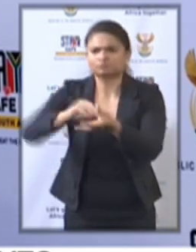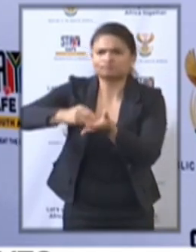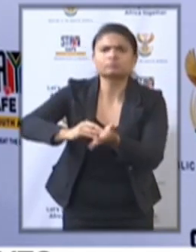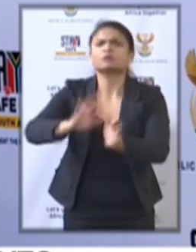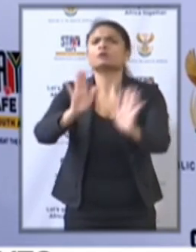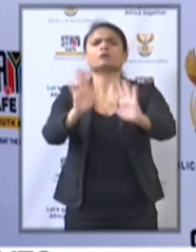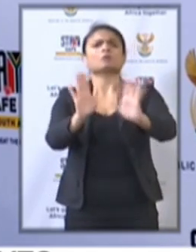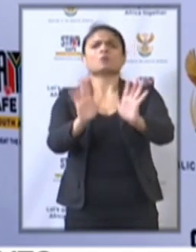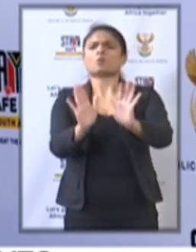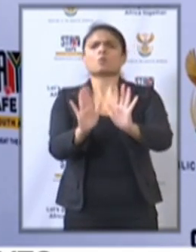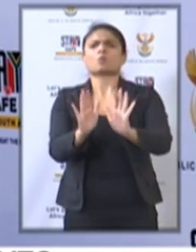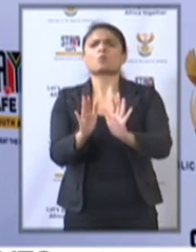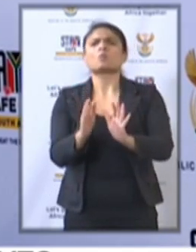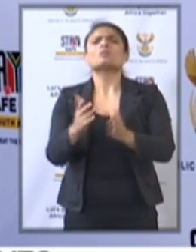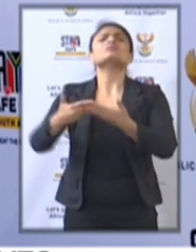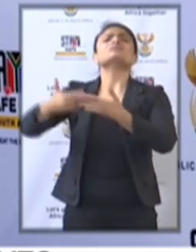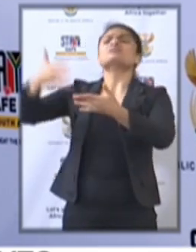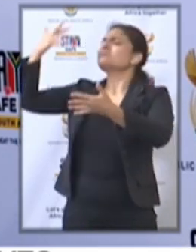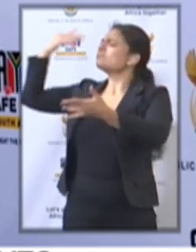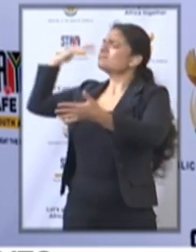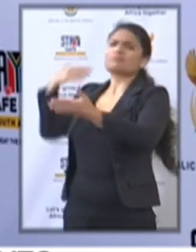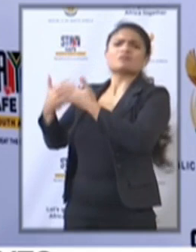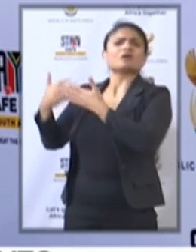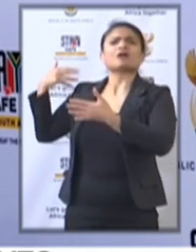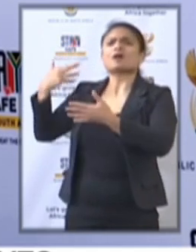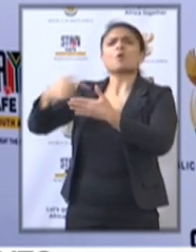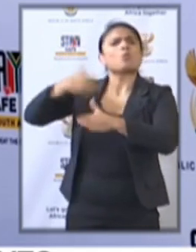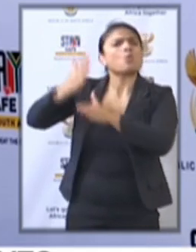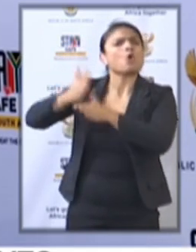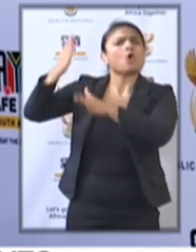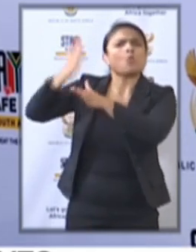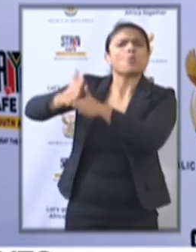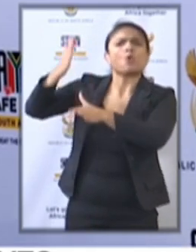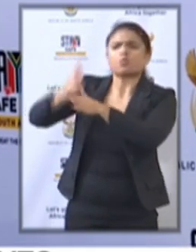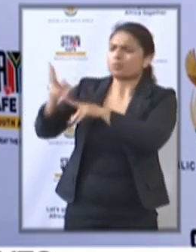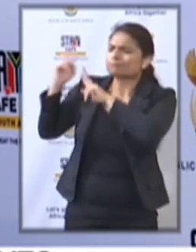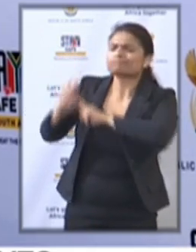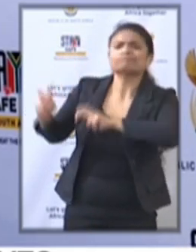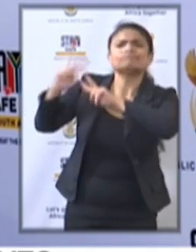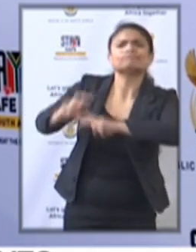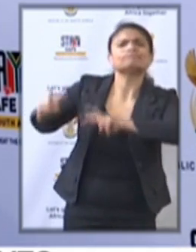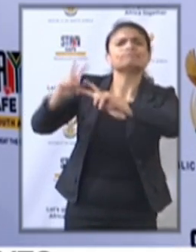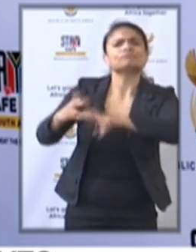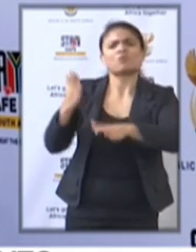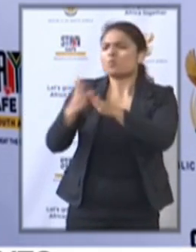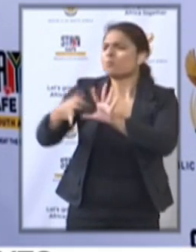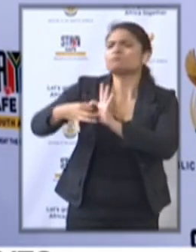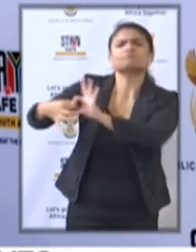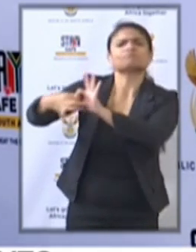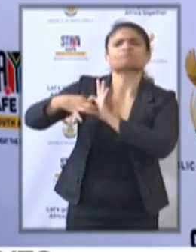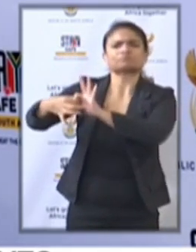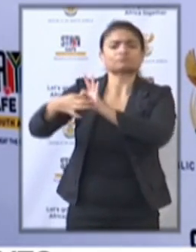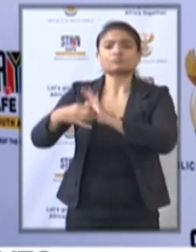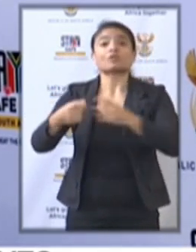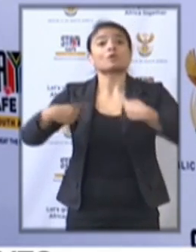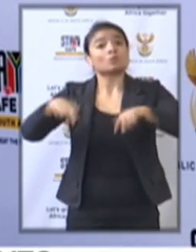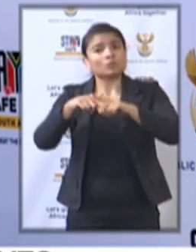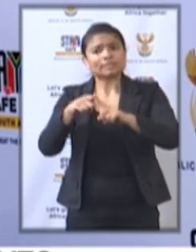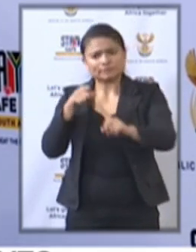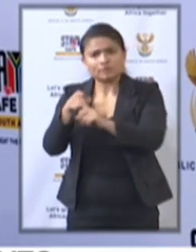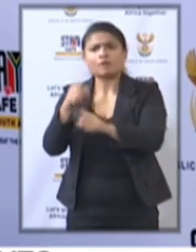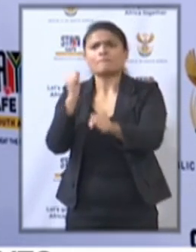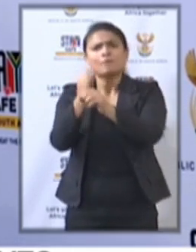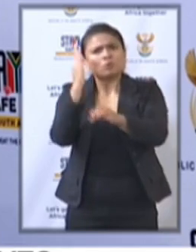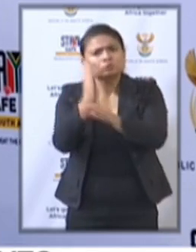Umsebenzi besivele siwenza nabo lo kusukela kudalo silo mnyango sisayimisele futhi